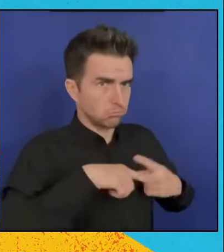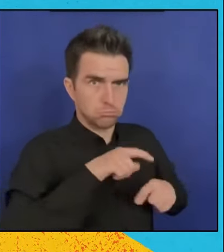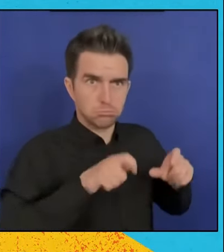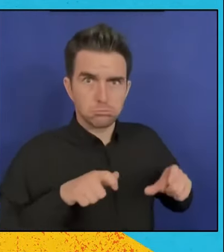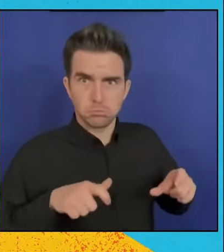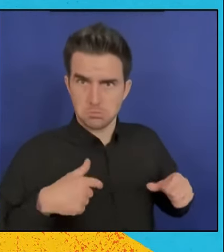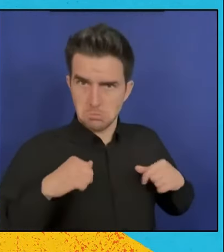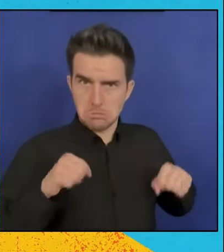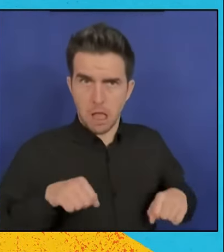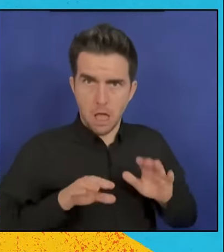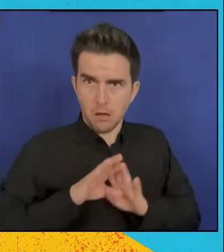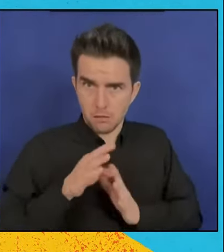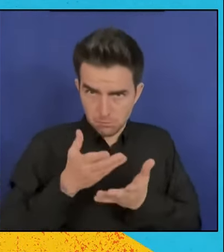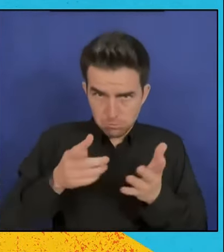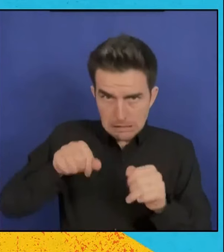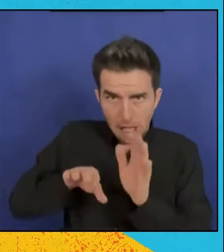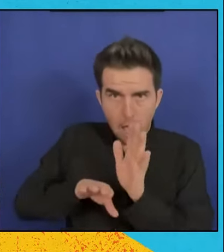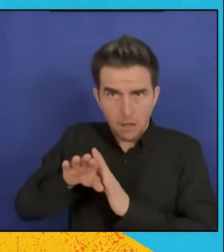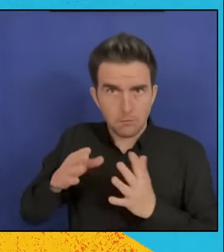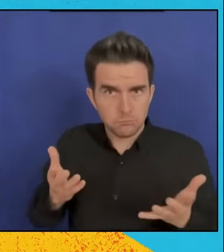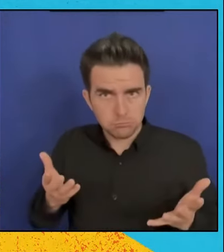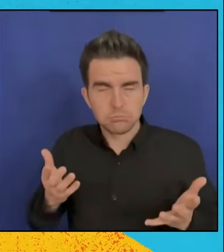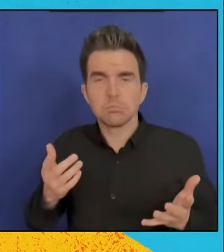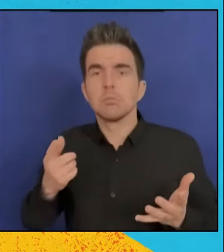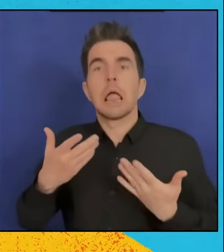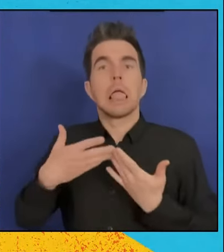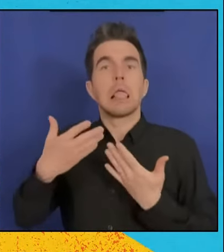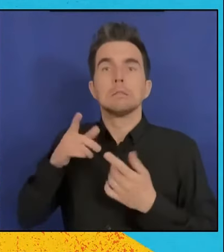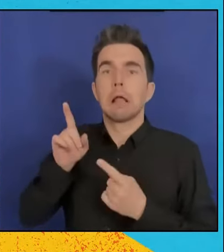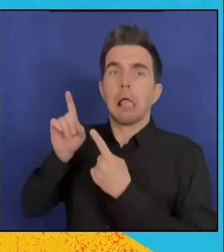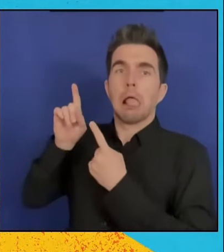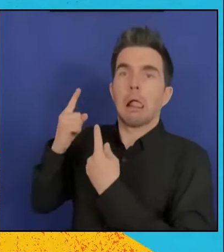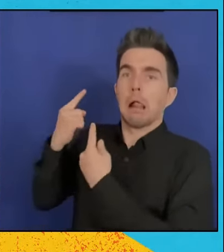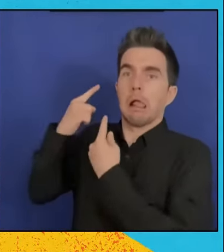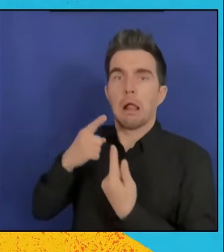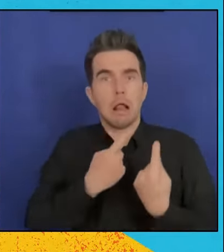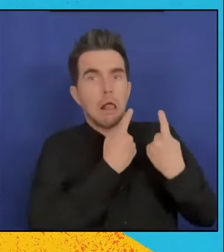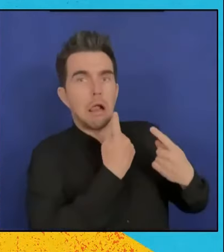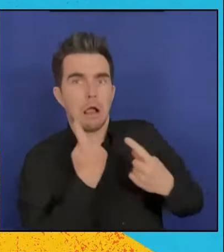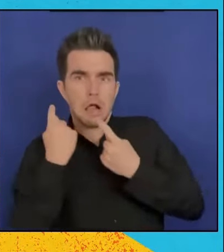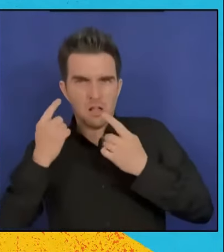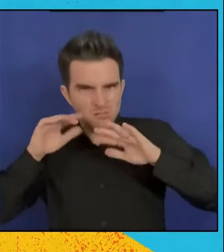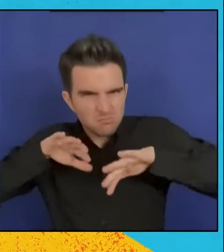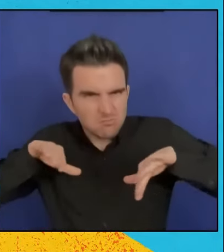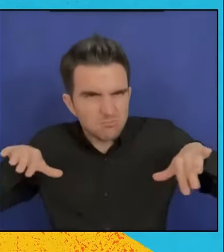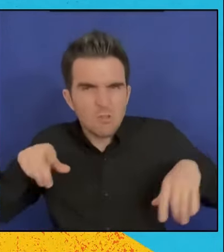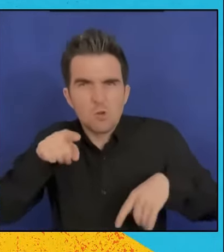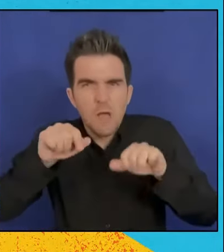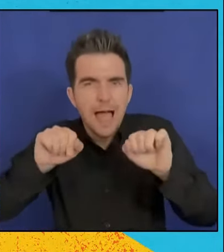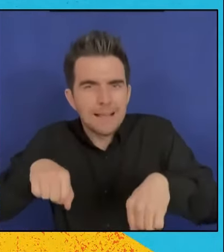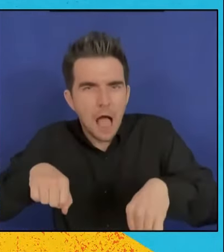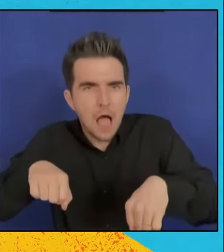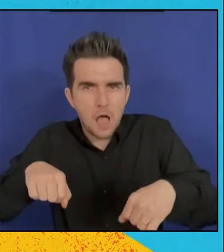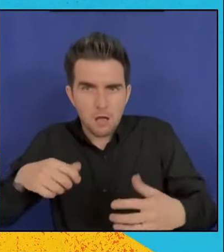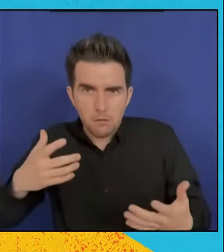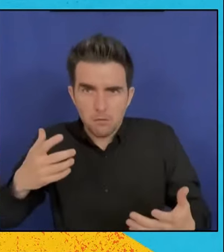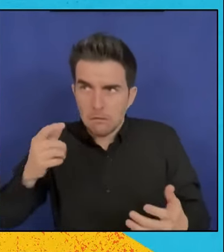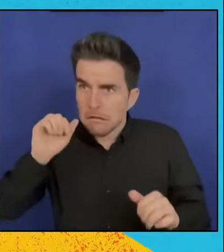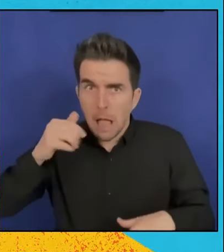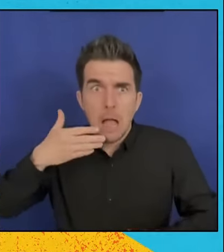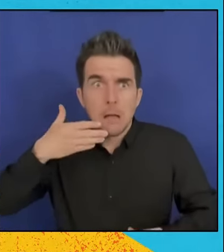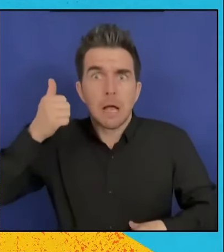I'd urge young people to do is to be rageful and own it, but have a plan, says